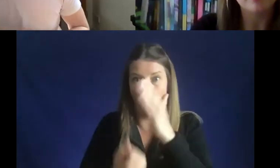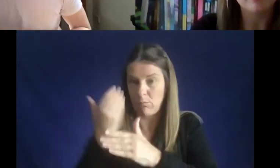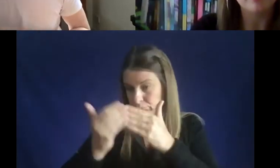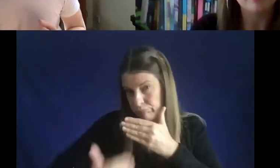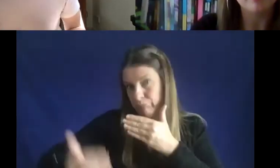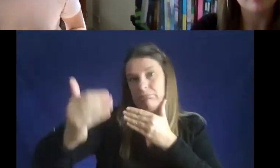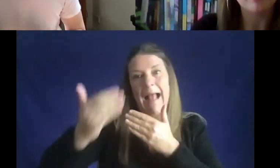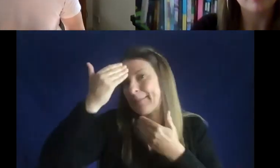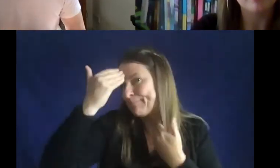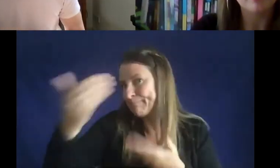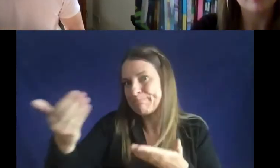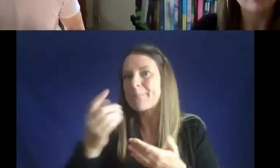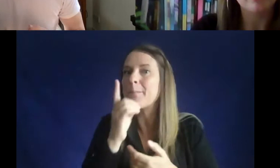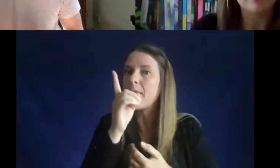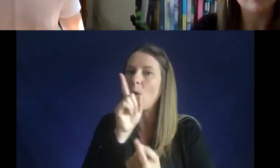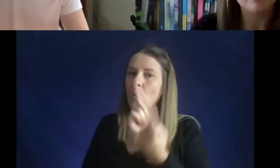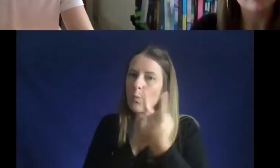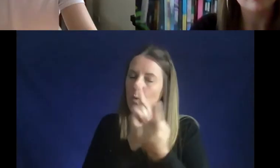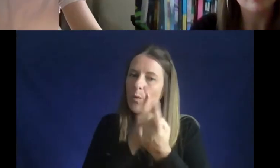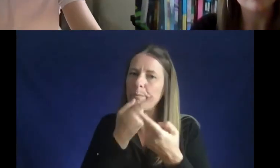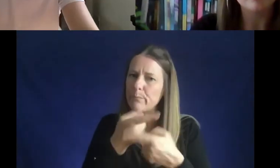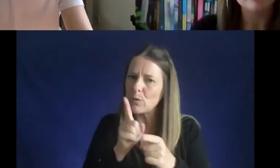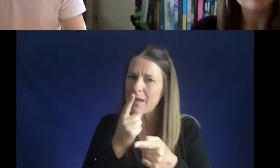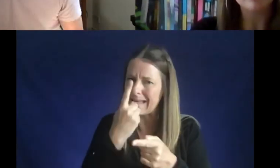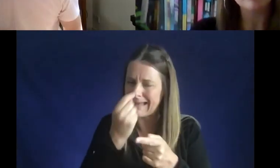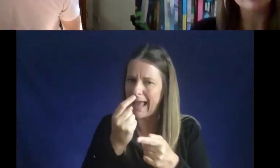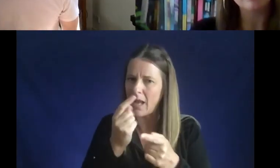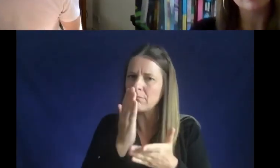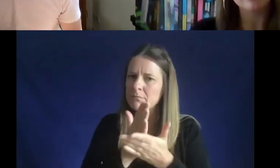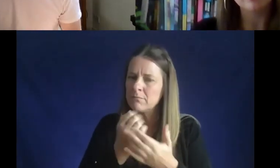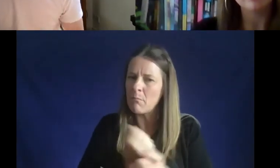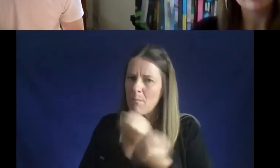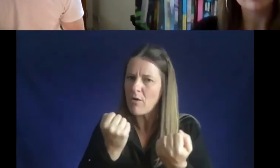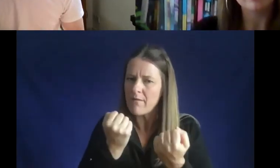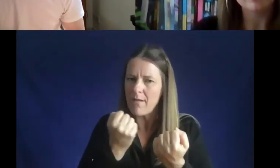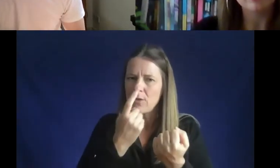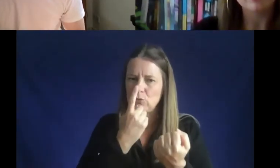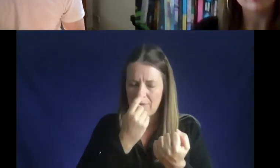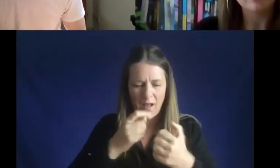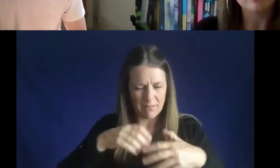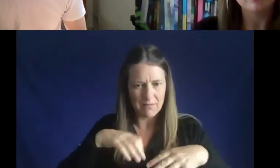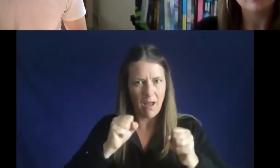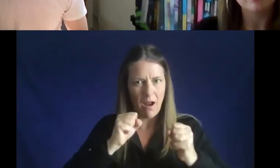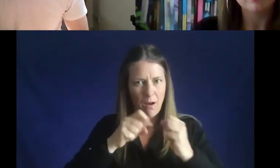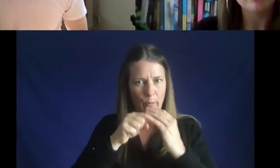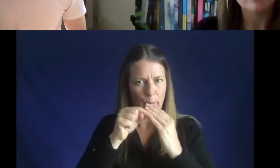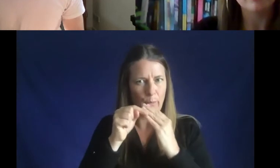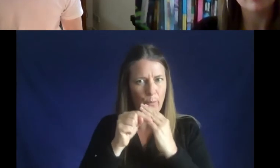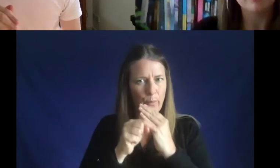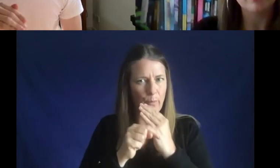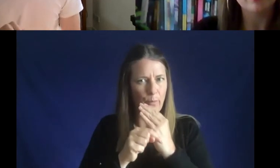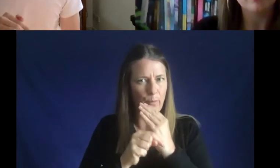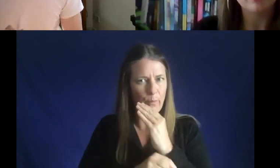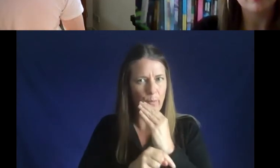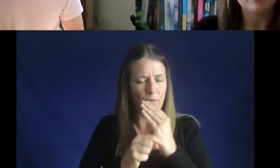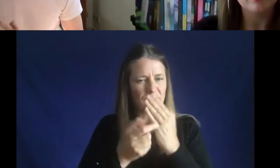music together can be so powerful and get into the heart of something, and you can talk about so much through it that it's, I